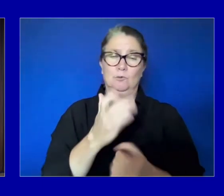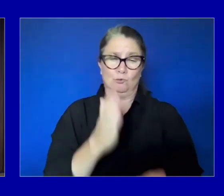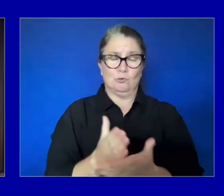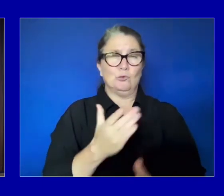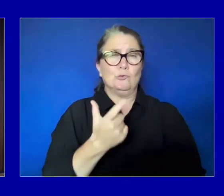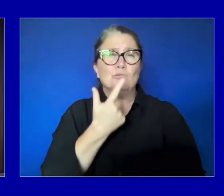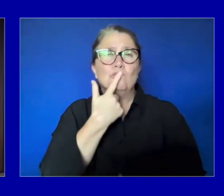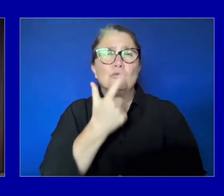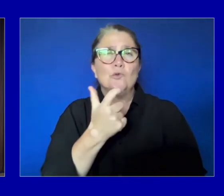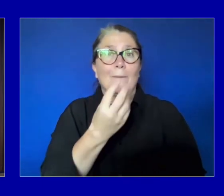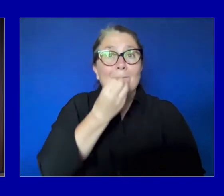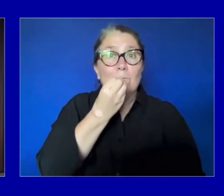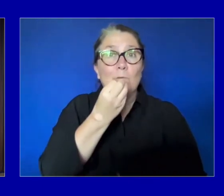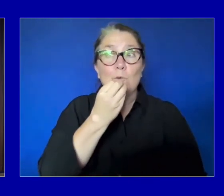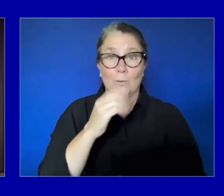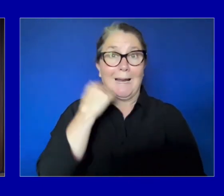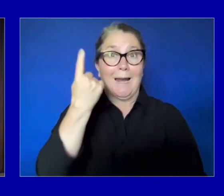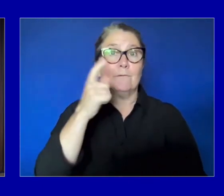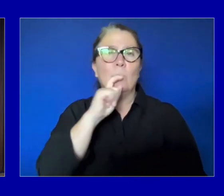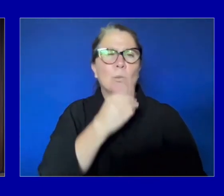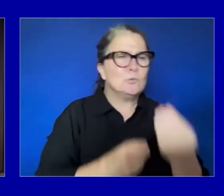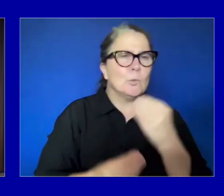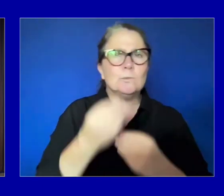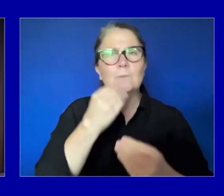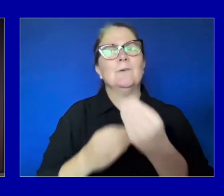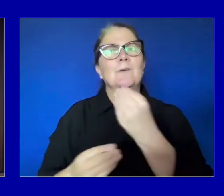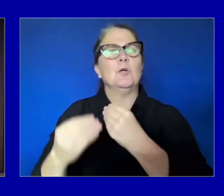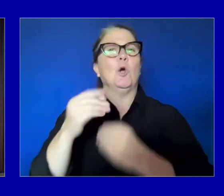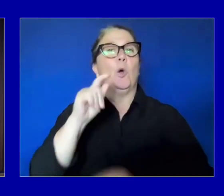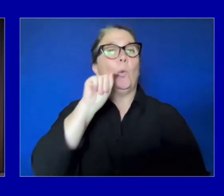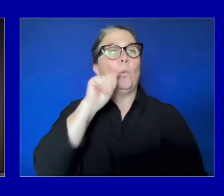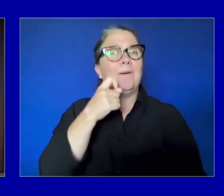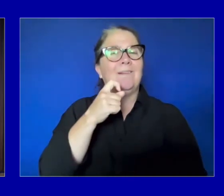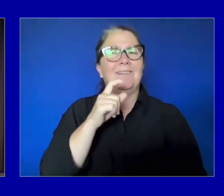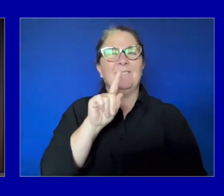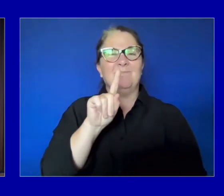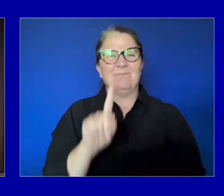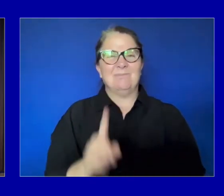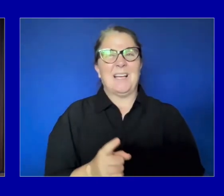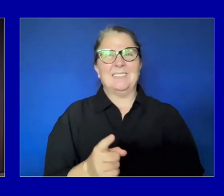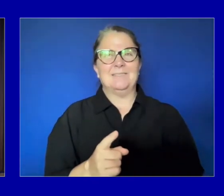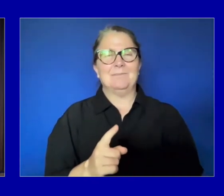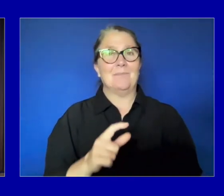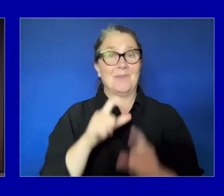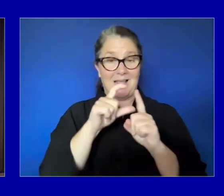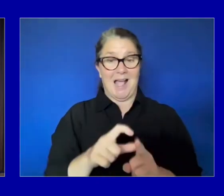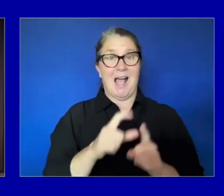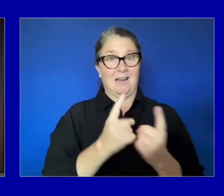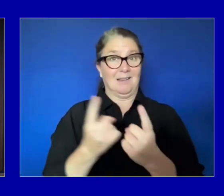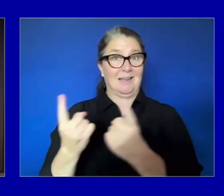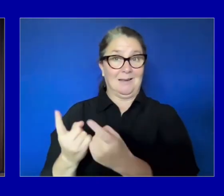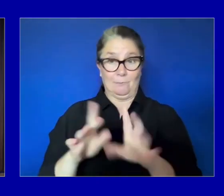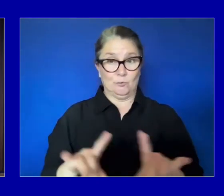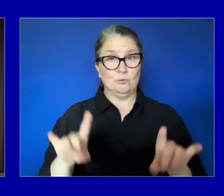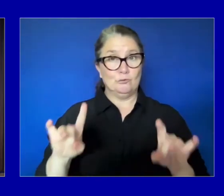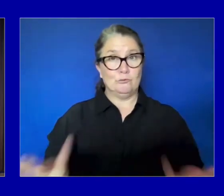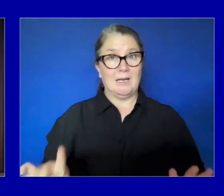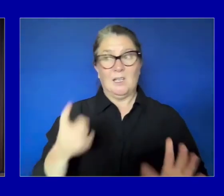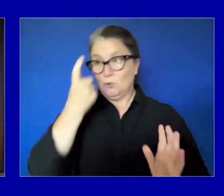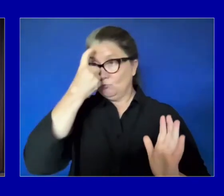everyone's going to be eating it. But the hard thing for Australia is going to be to recognize that it's an Aboriginal plant